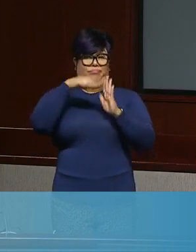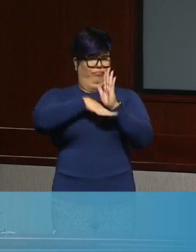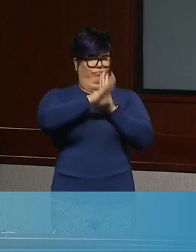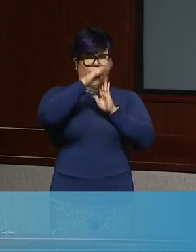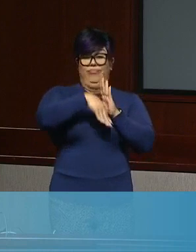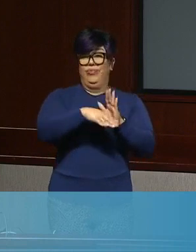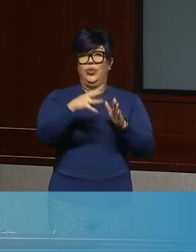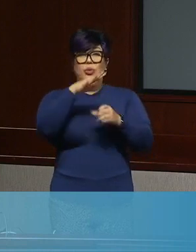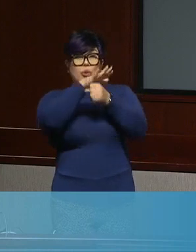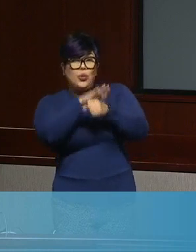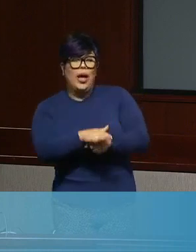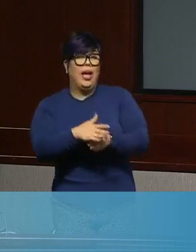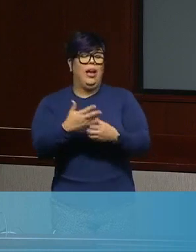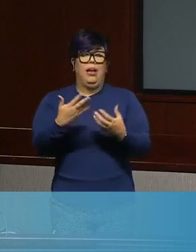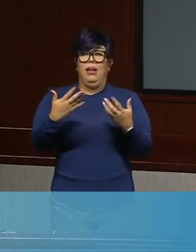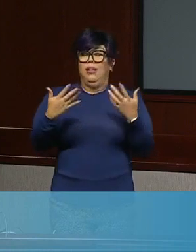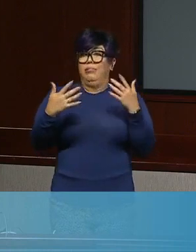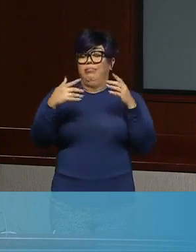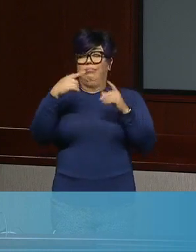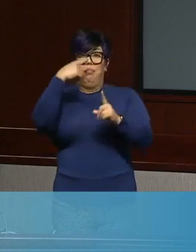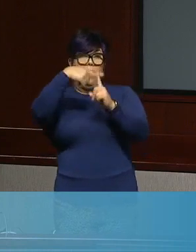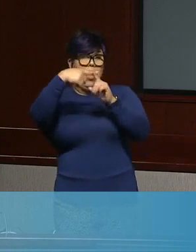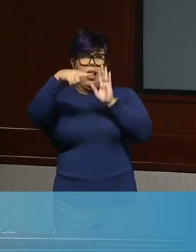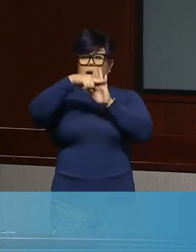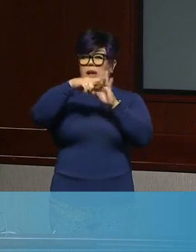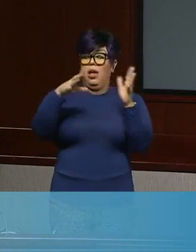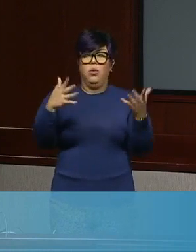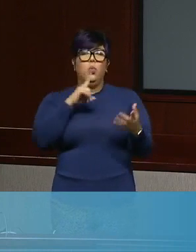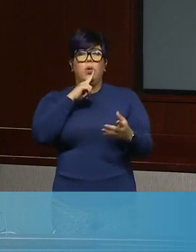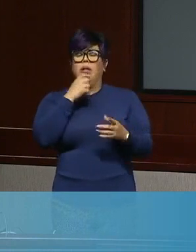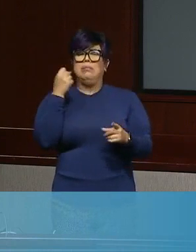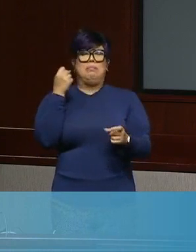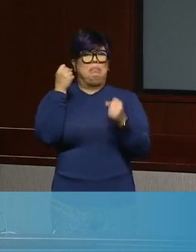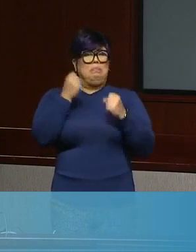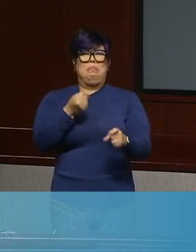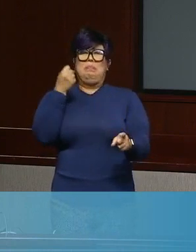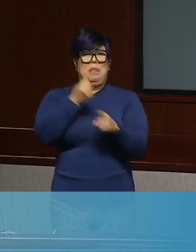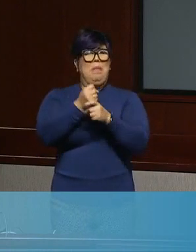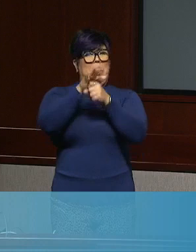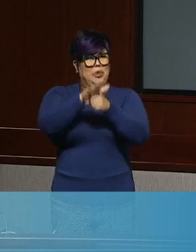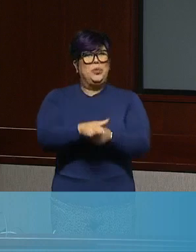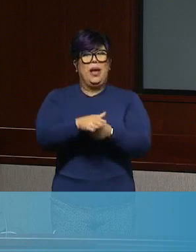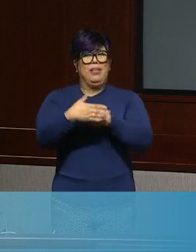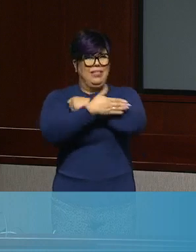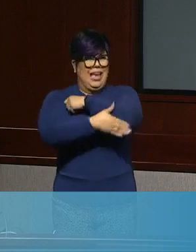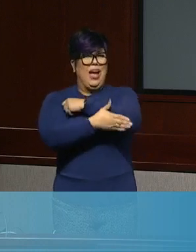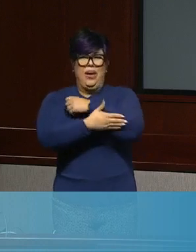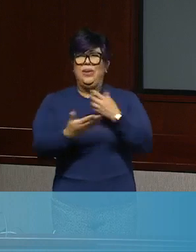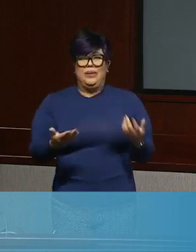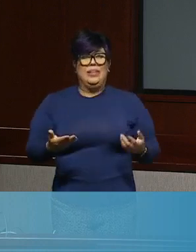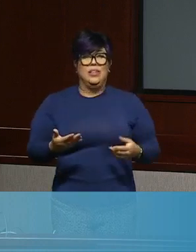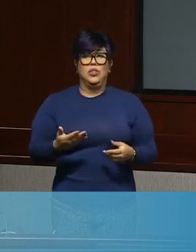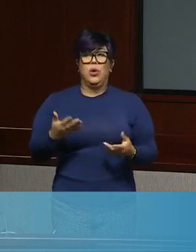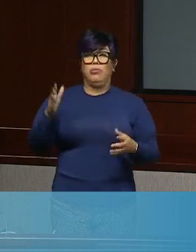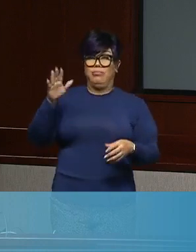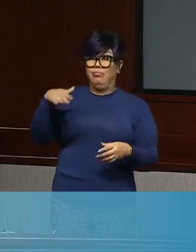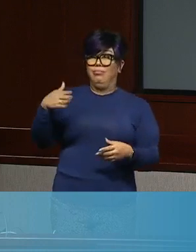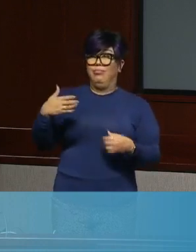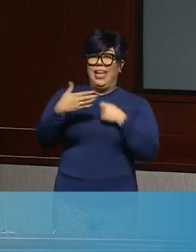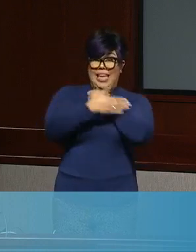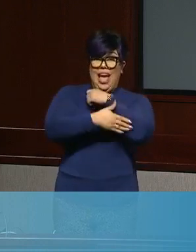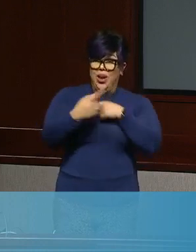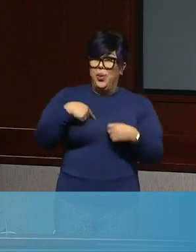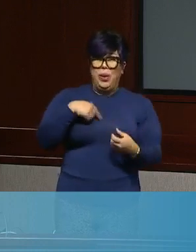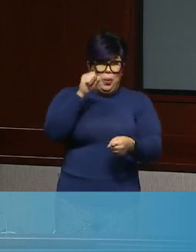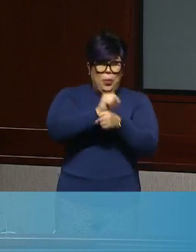not only our business community, but our county. Counties are doing the work here, Governor,